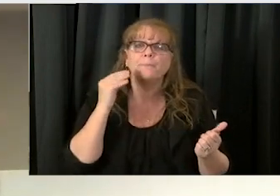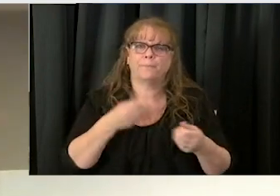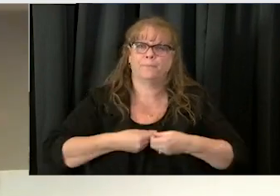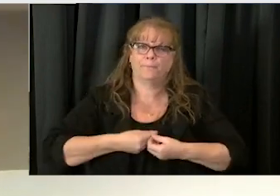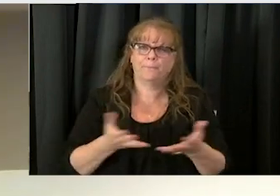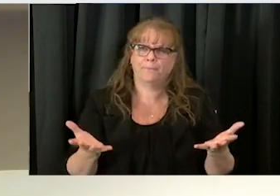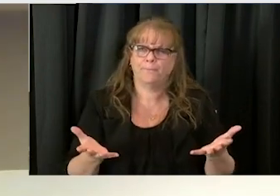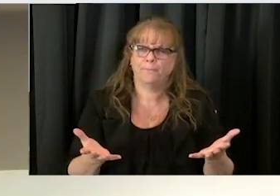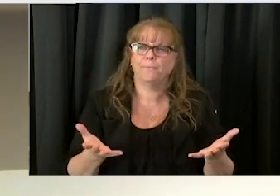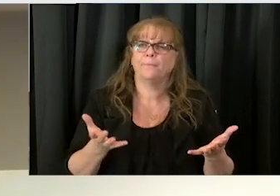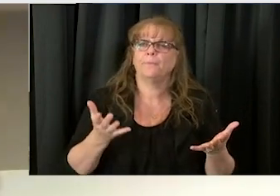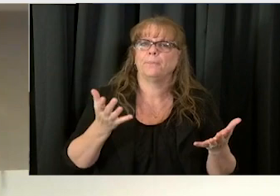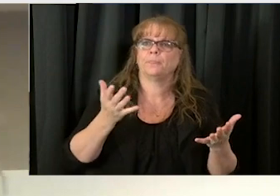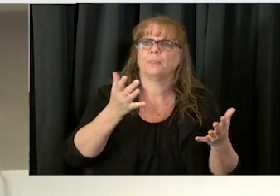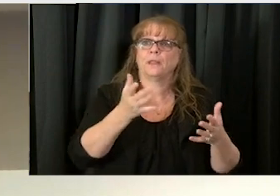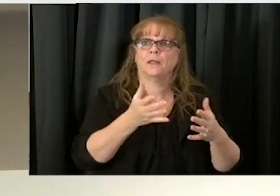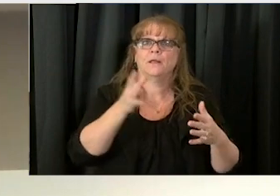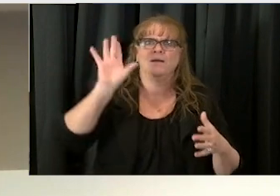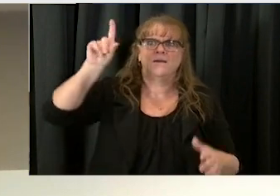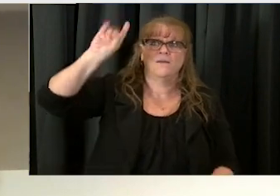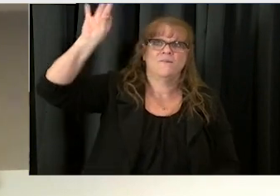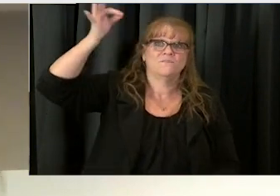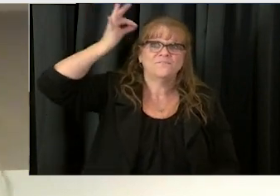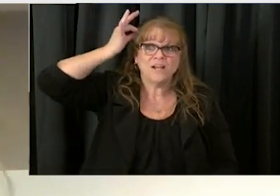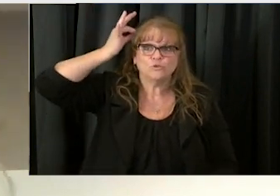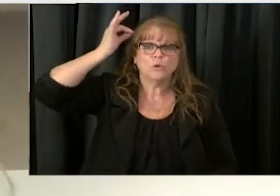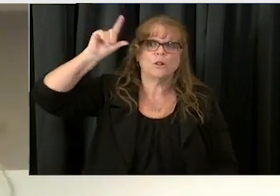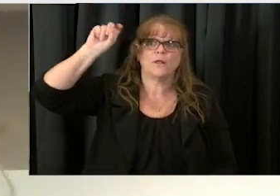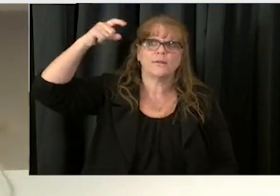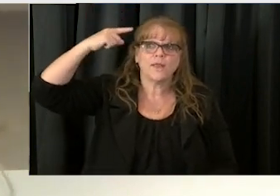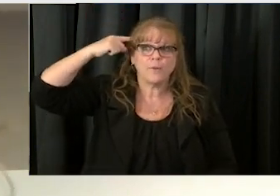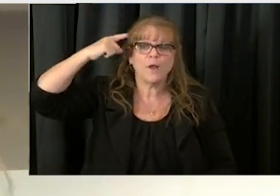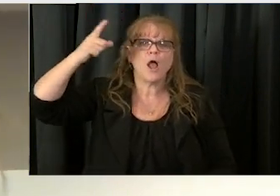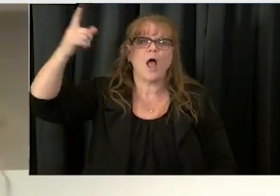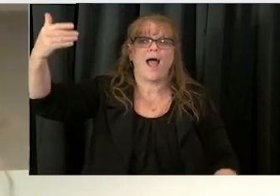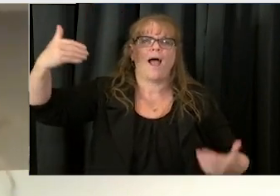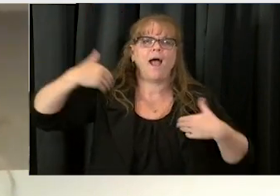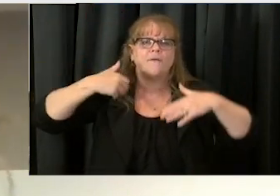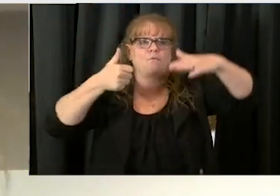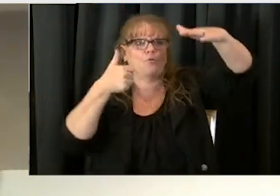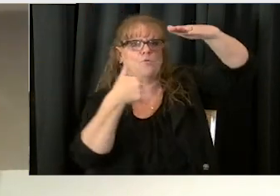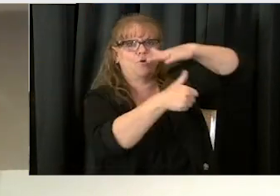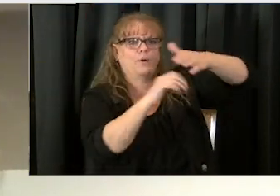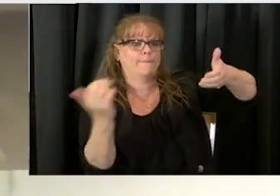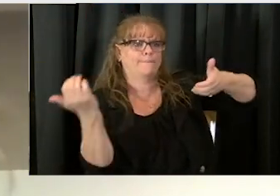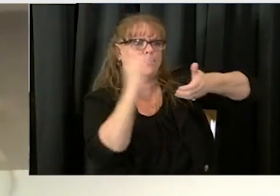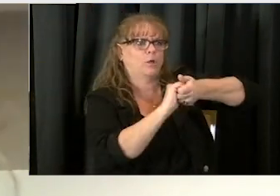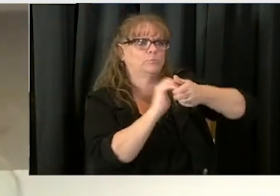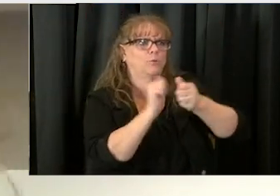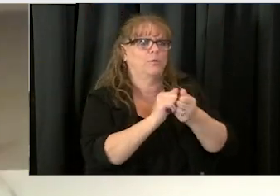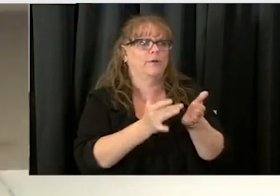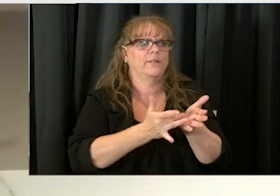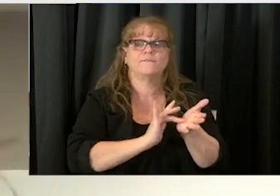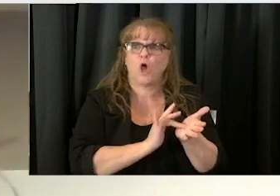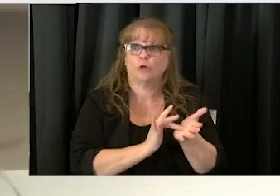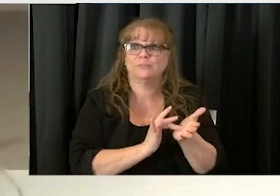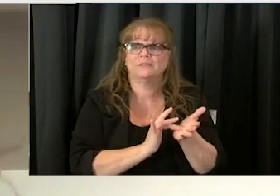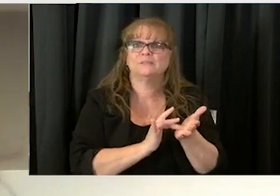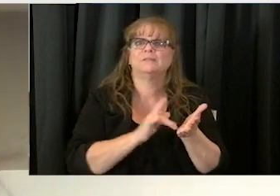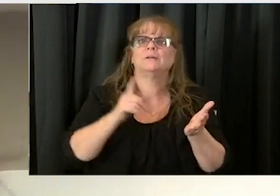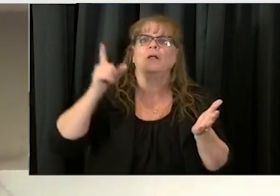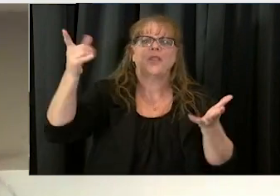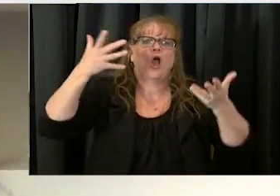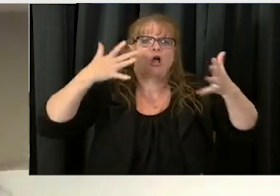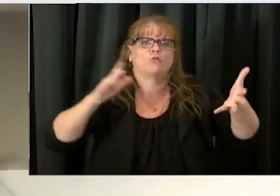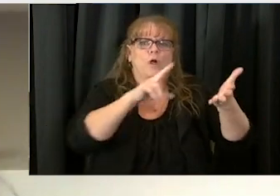care program, and they have the contracts with Walgreens and CVS to get that done. We've reached out as a state.